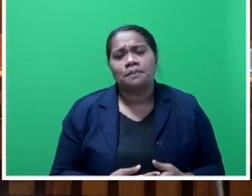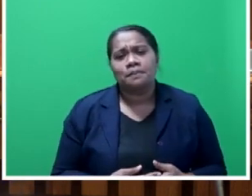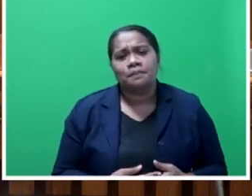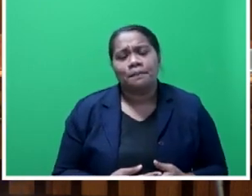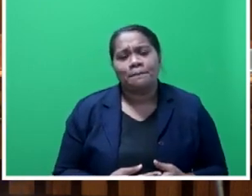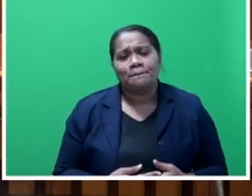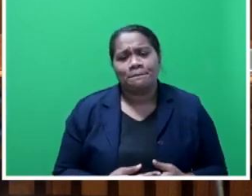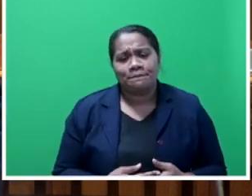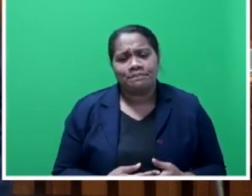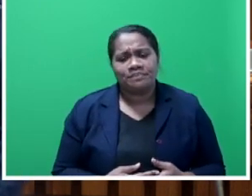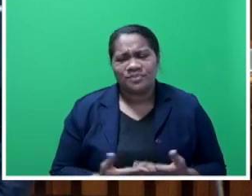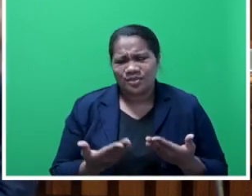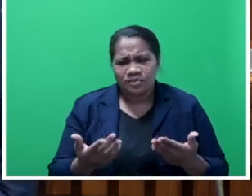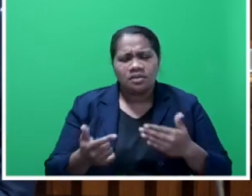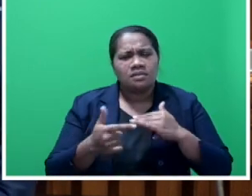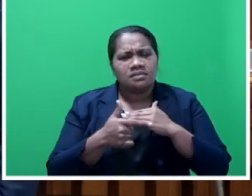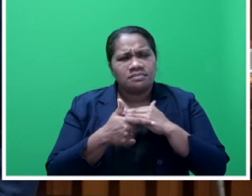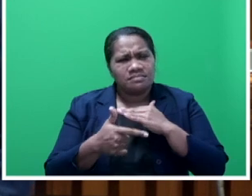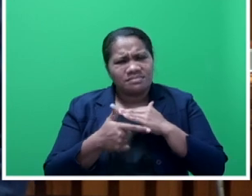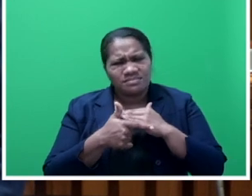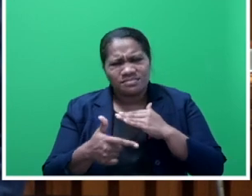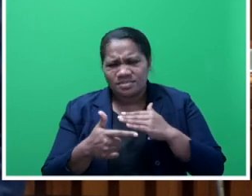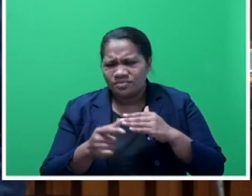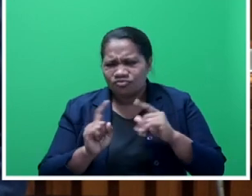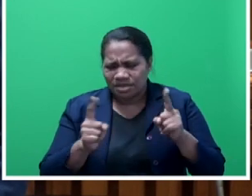the level of imbecilic contributions we are getting.